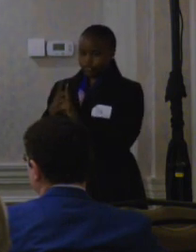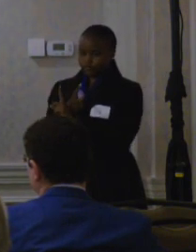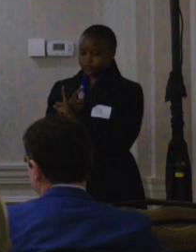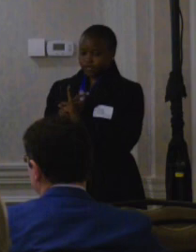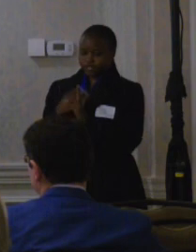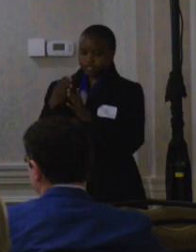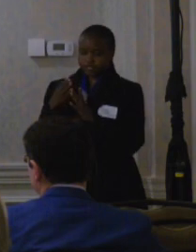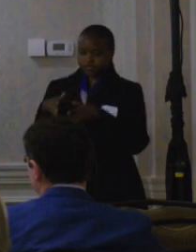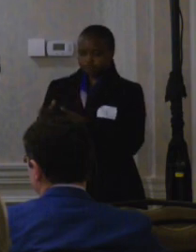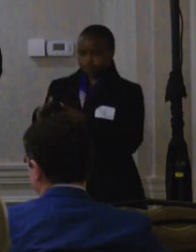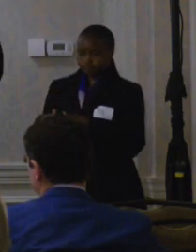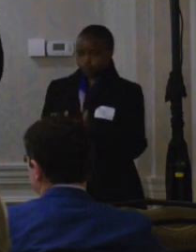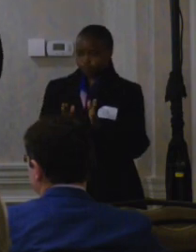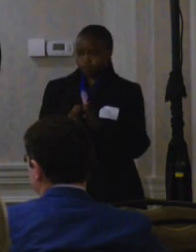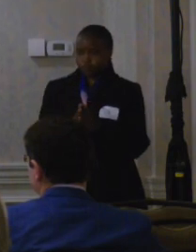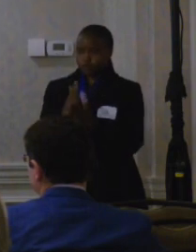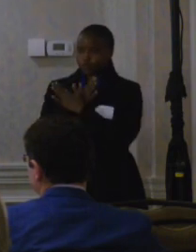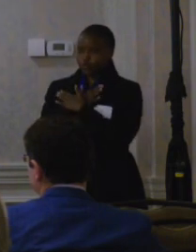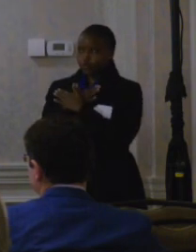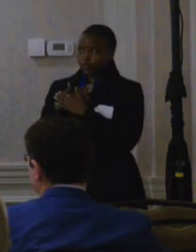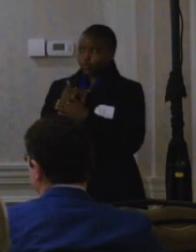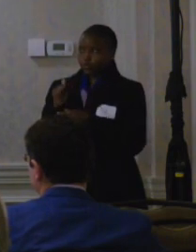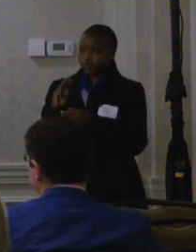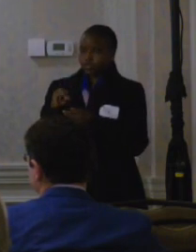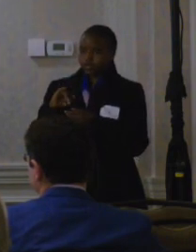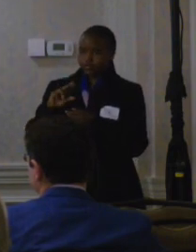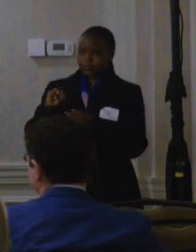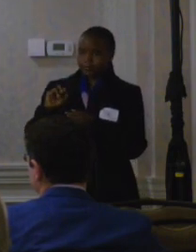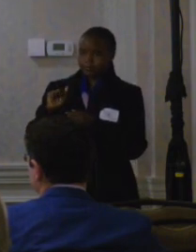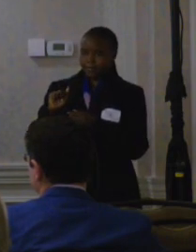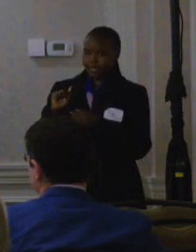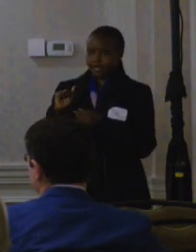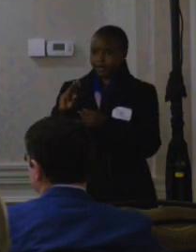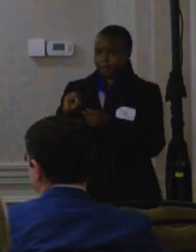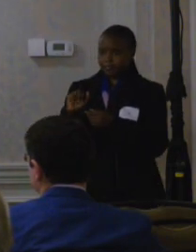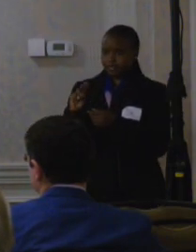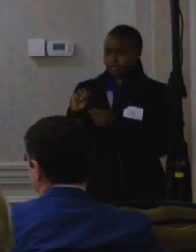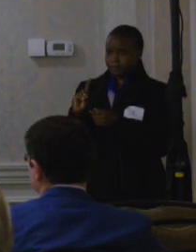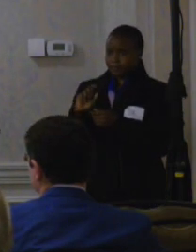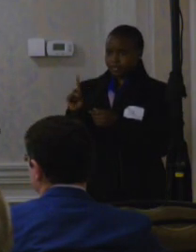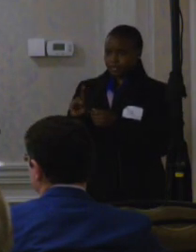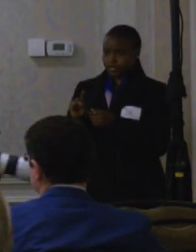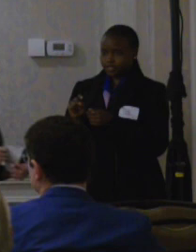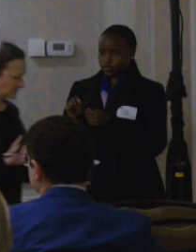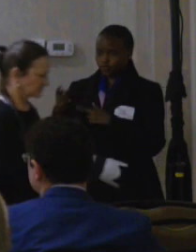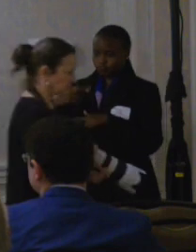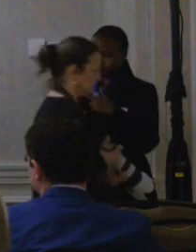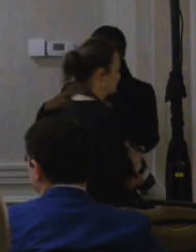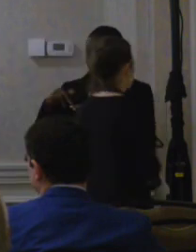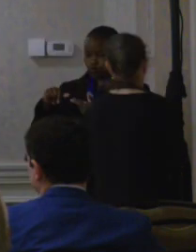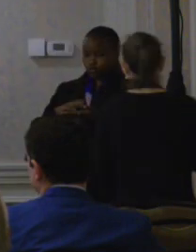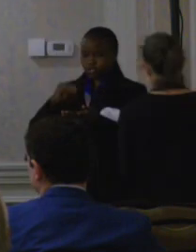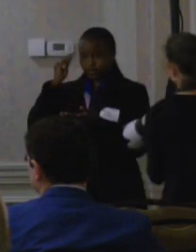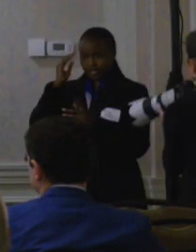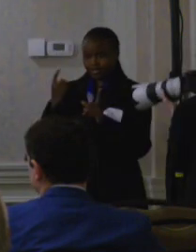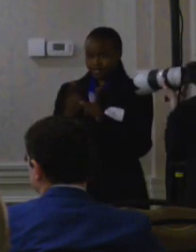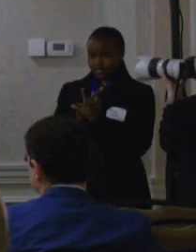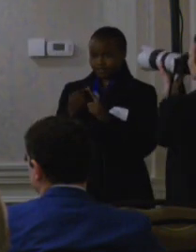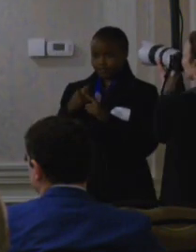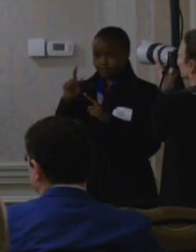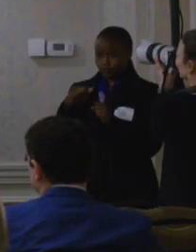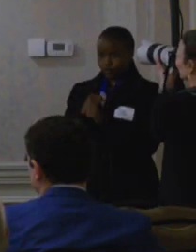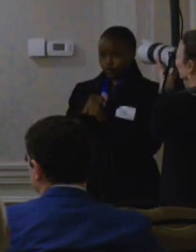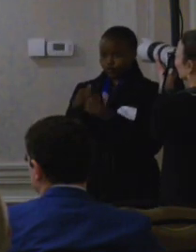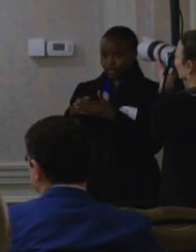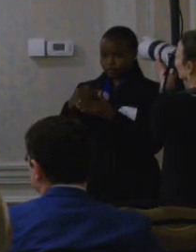And so my colleague Amina Mendez Acosta and I went through these to try to see, well, what are we learning that's different than what we've learned